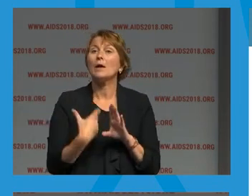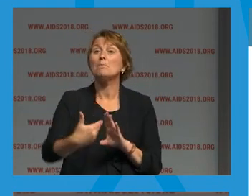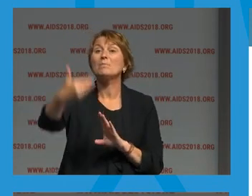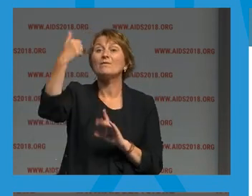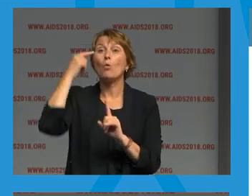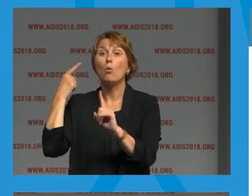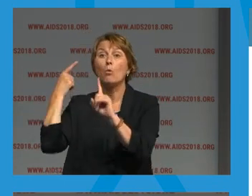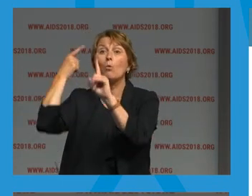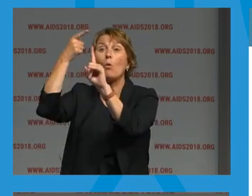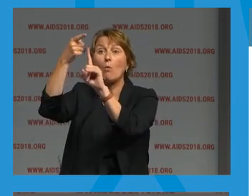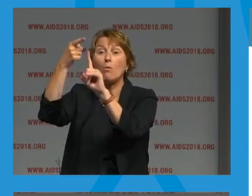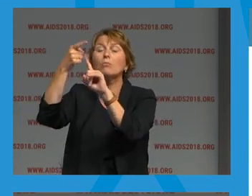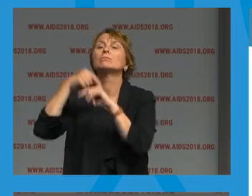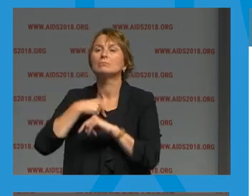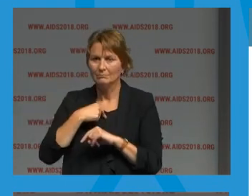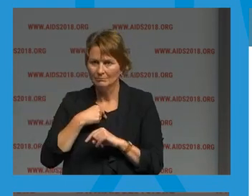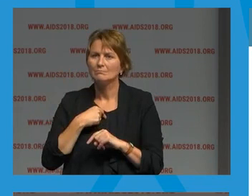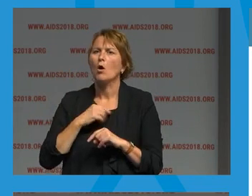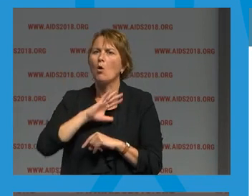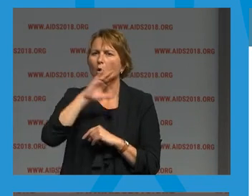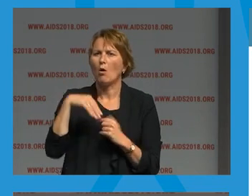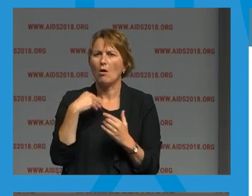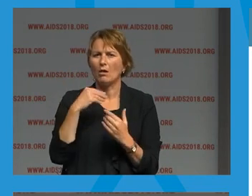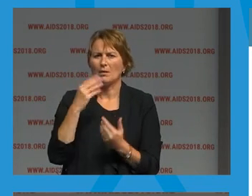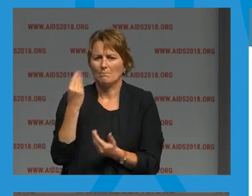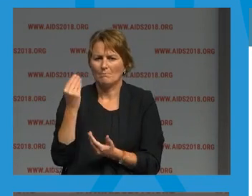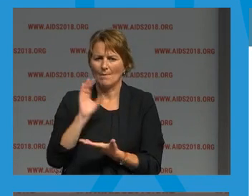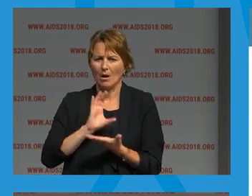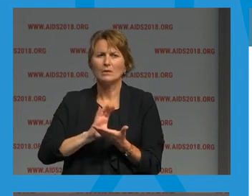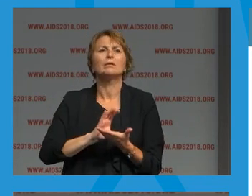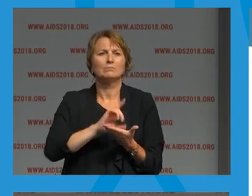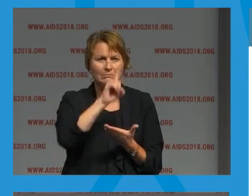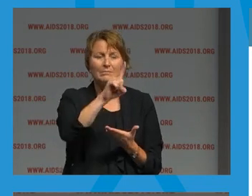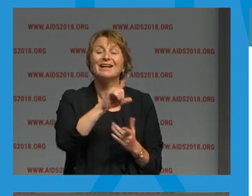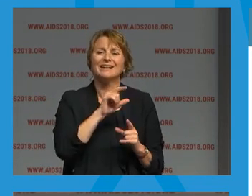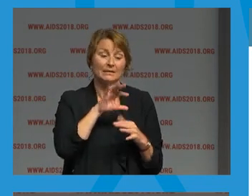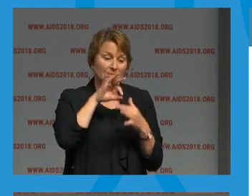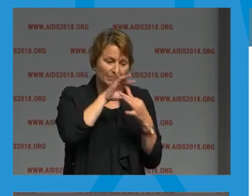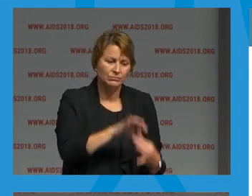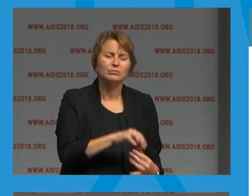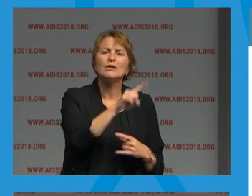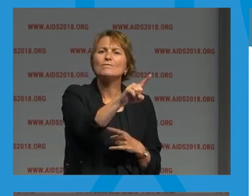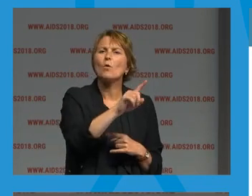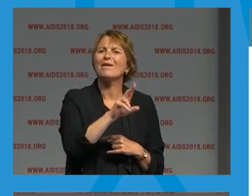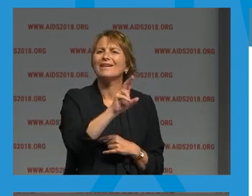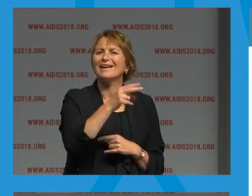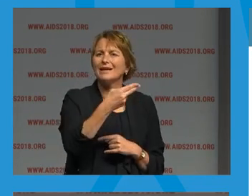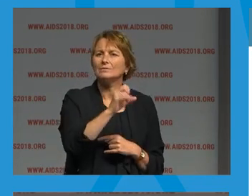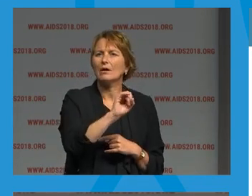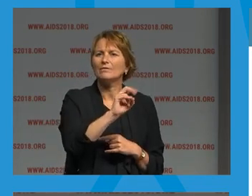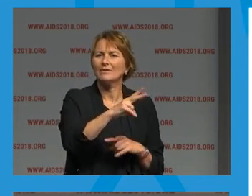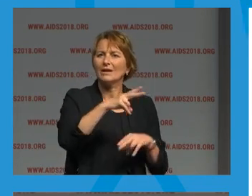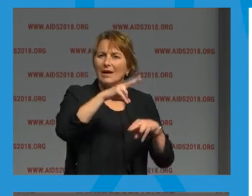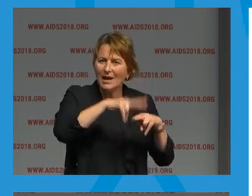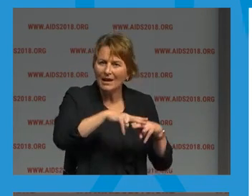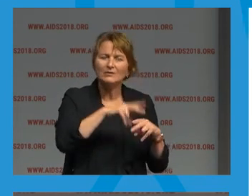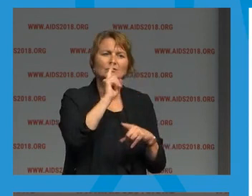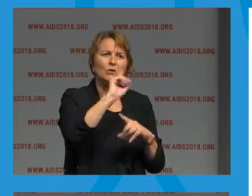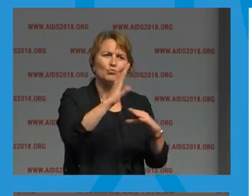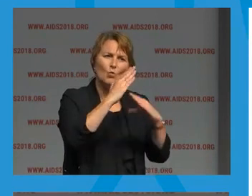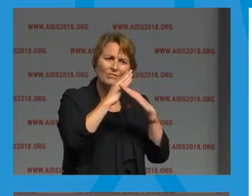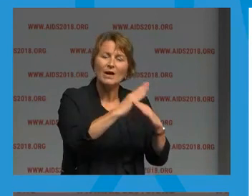goal, all of the money must be programmed to indigenous organizations for HIV prevention and treatment at the community level.